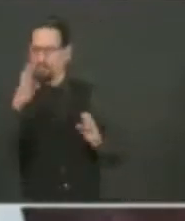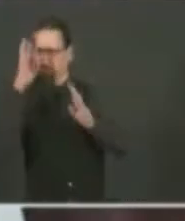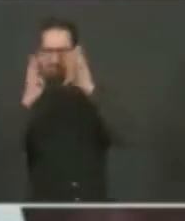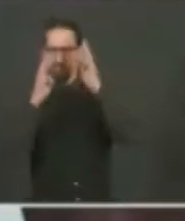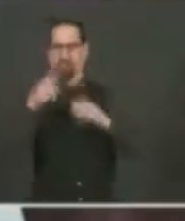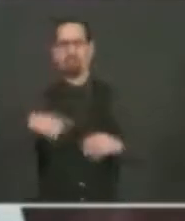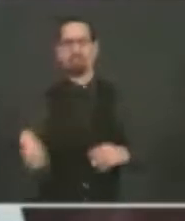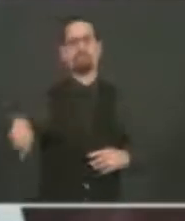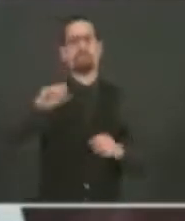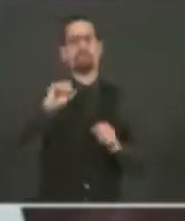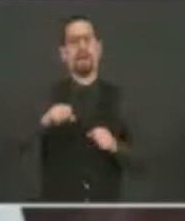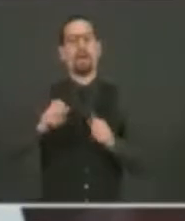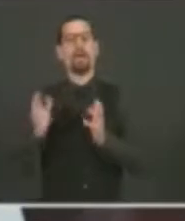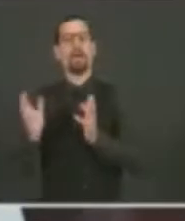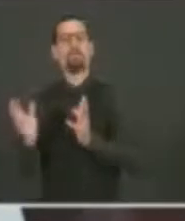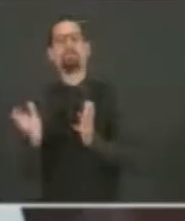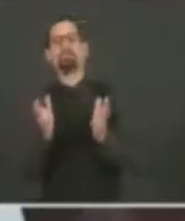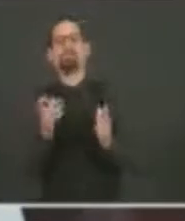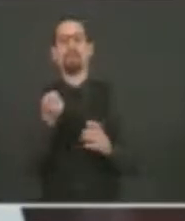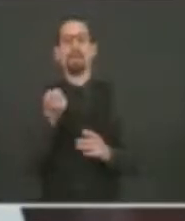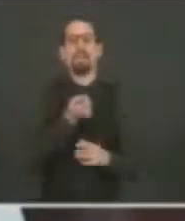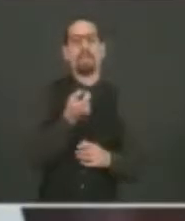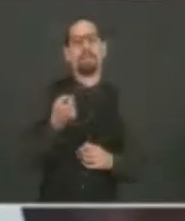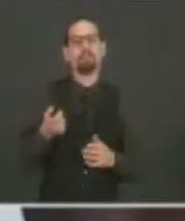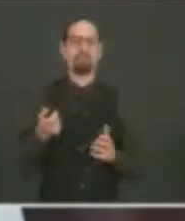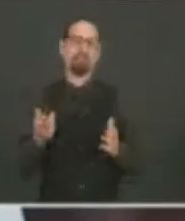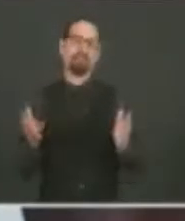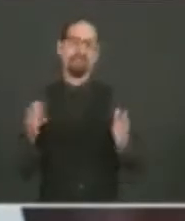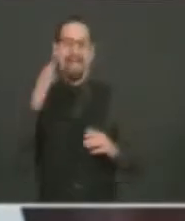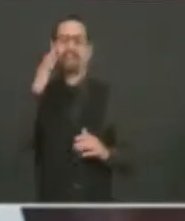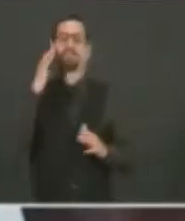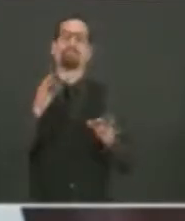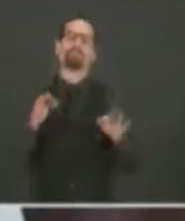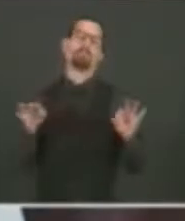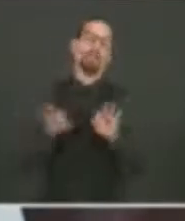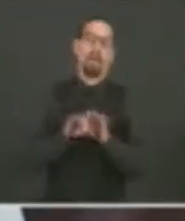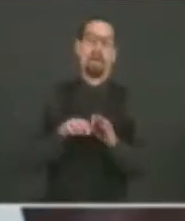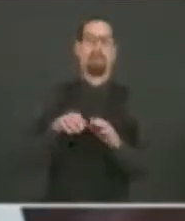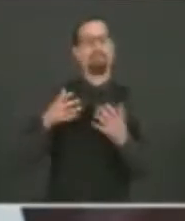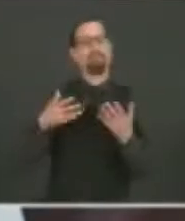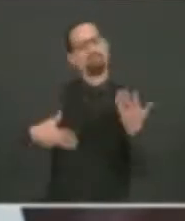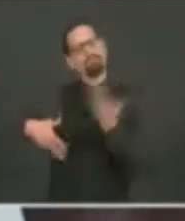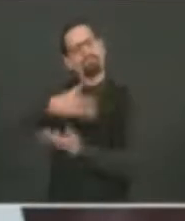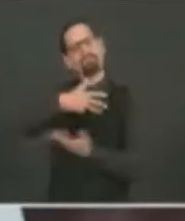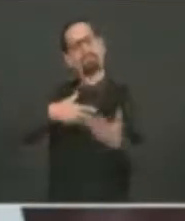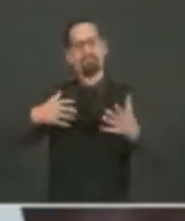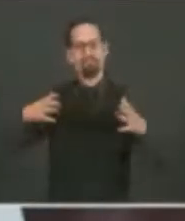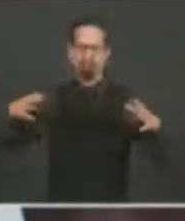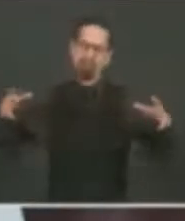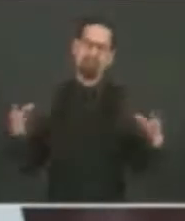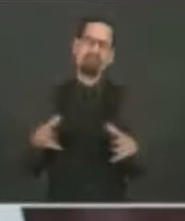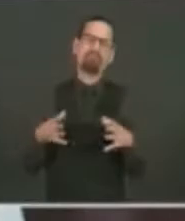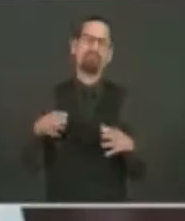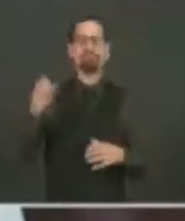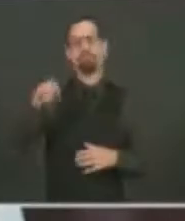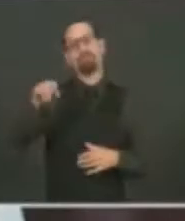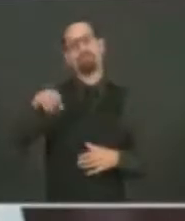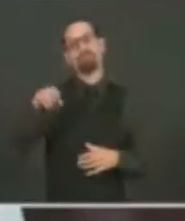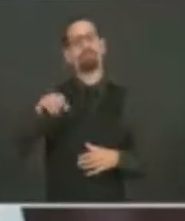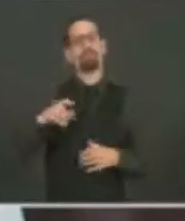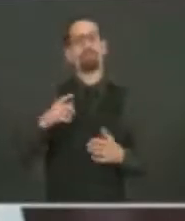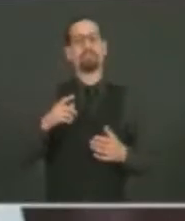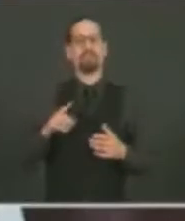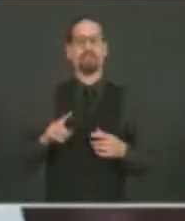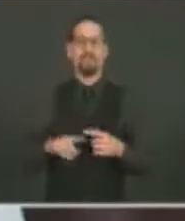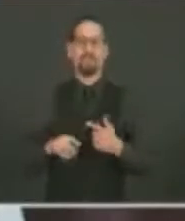to engage. We know how important it is to be together in person, and there are other approaches that can be taken